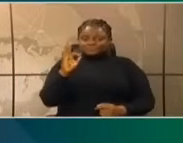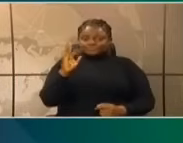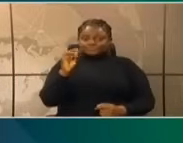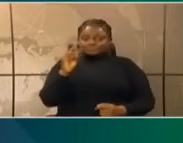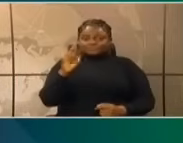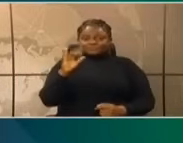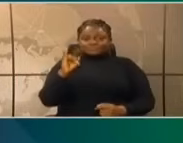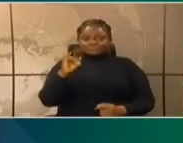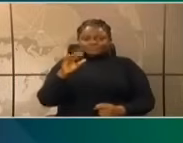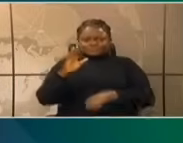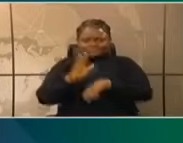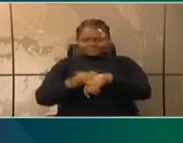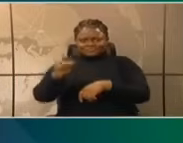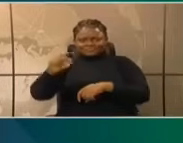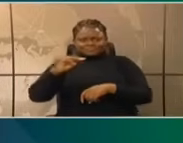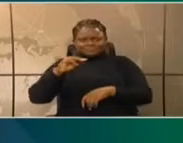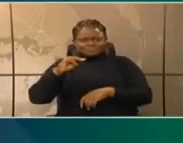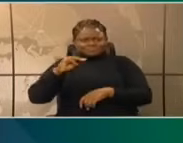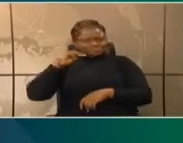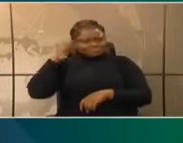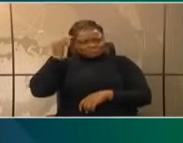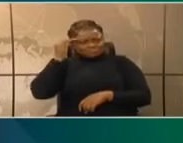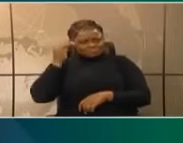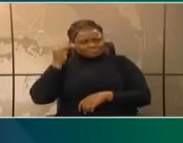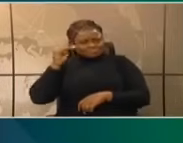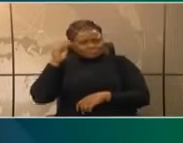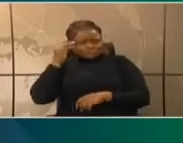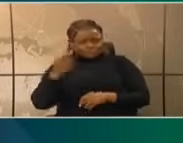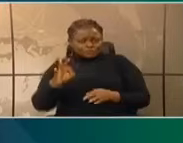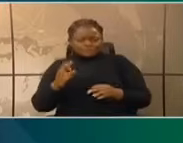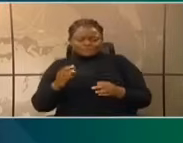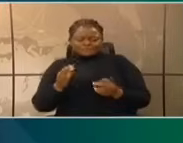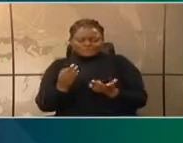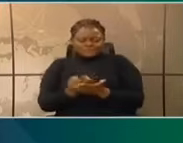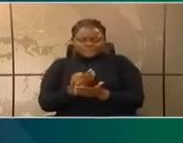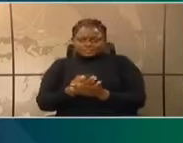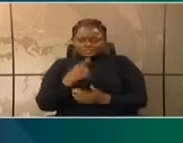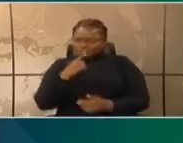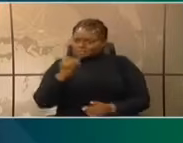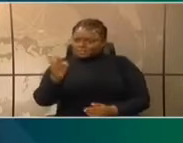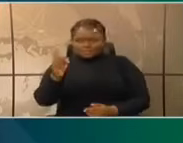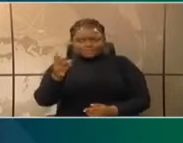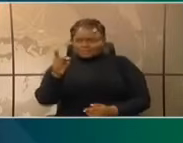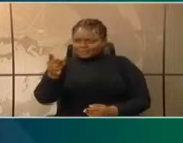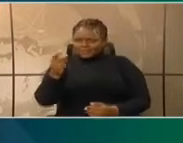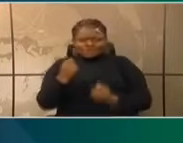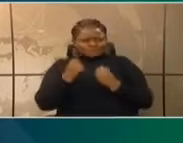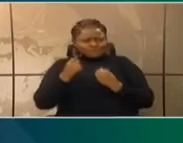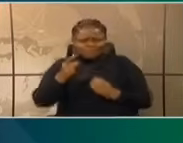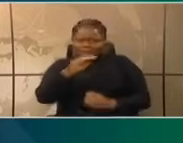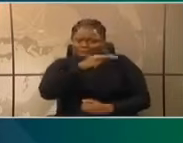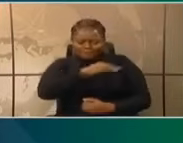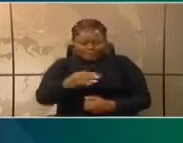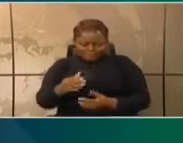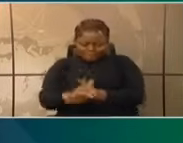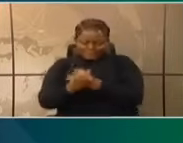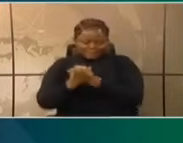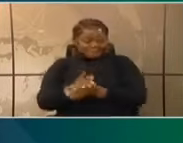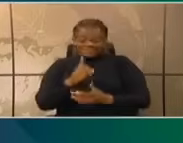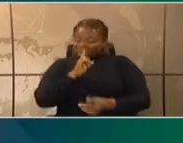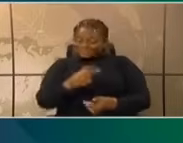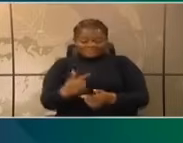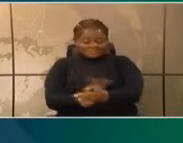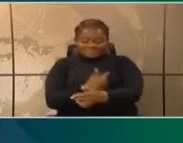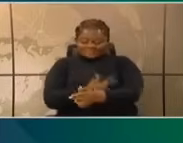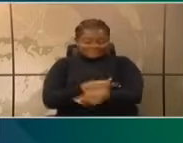Finance so me some no chair me. Hello. I say look, se presenter si na te se wa. Enye no. Come in ebe